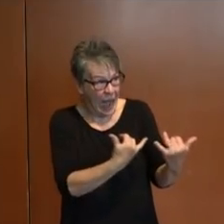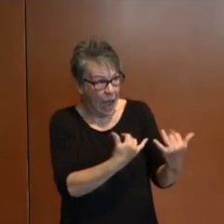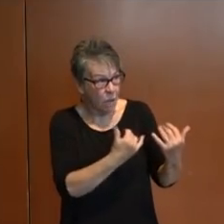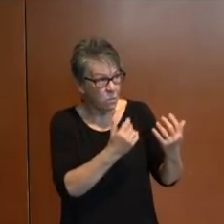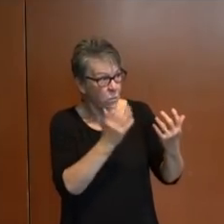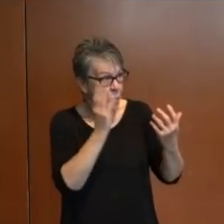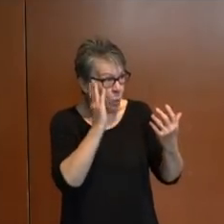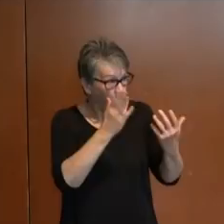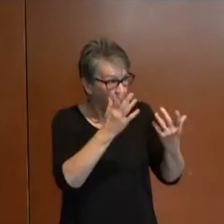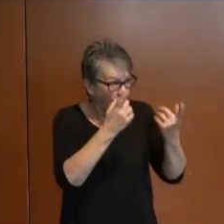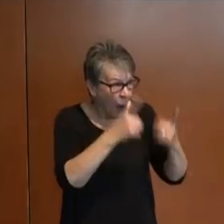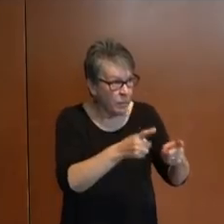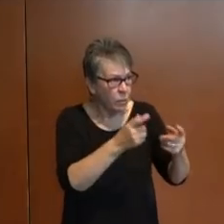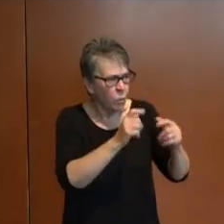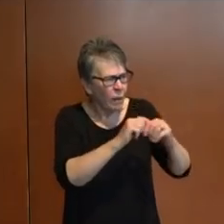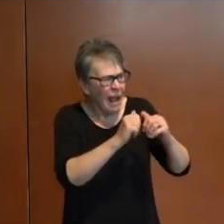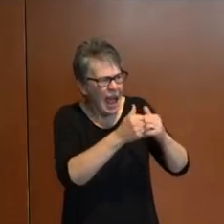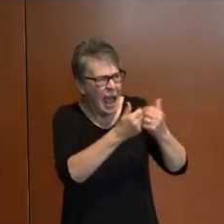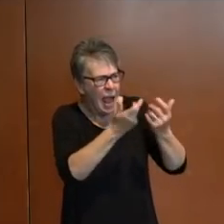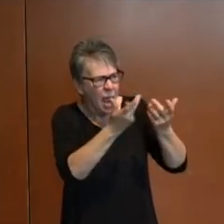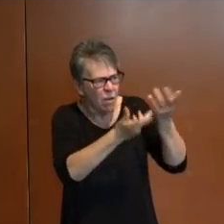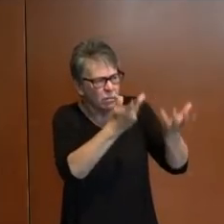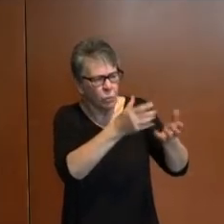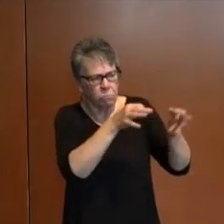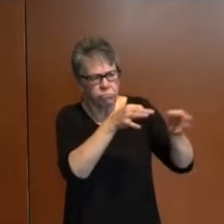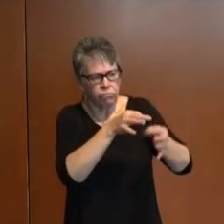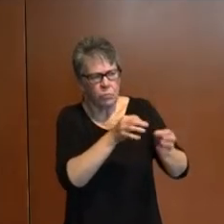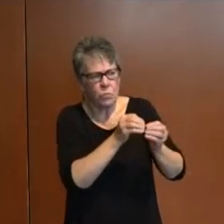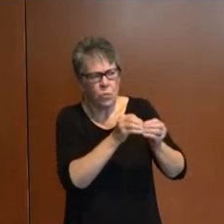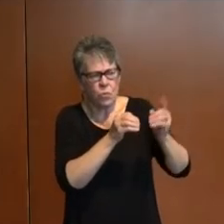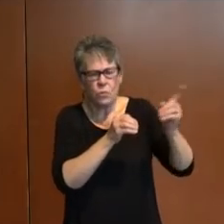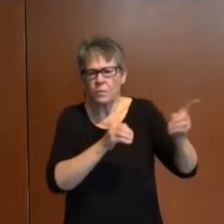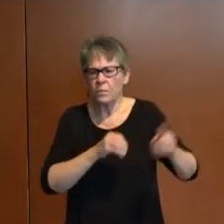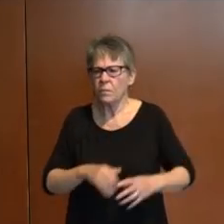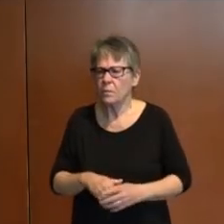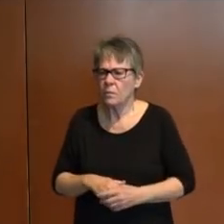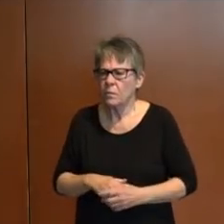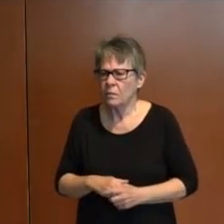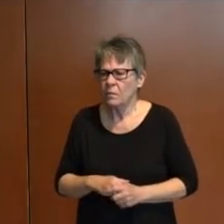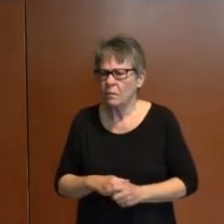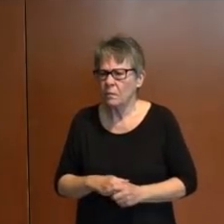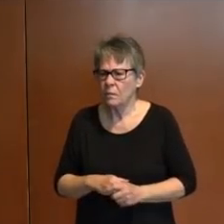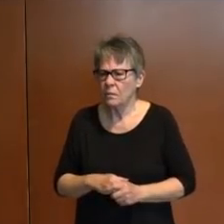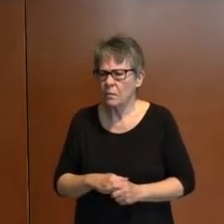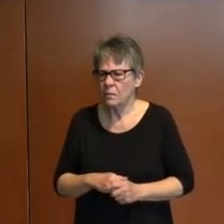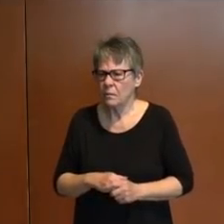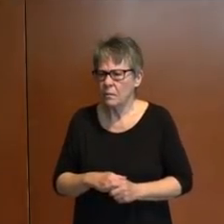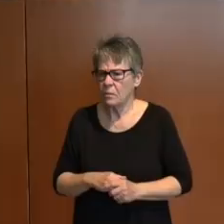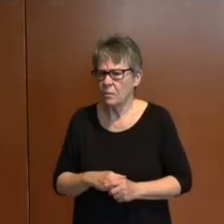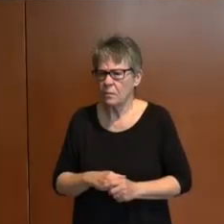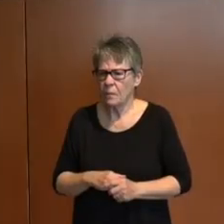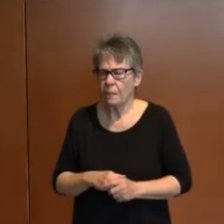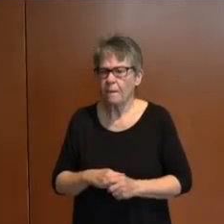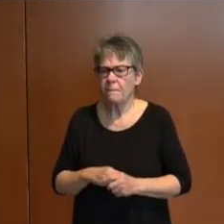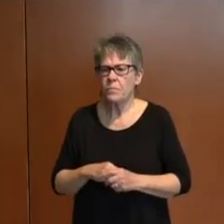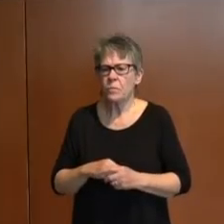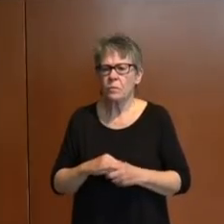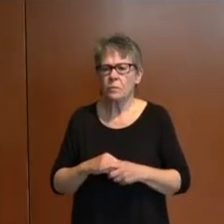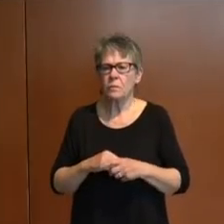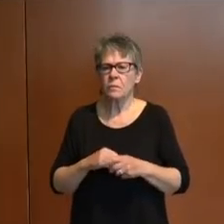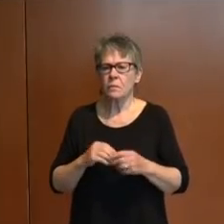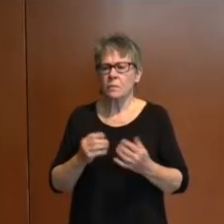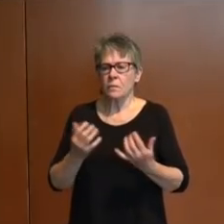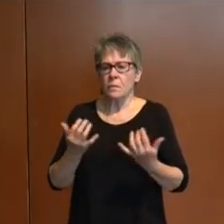we'll come back to you on that. And then with that, Judy, can I ask you to again hit the bioethical consideration? Sure. I mean, first I want to say that we're